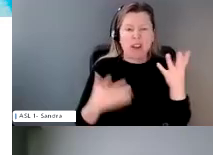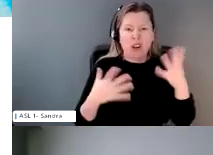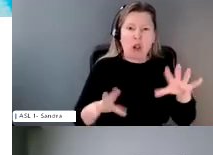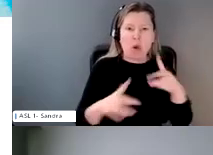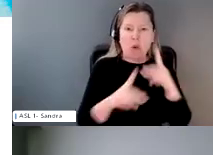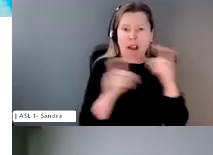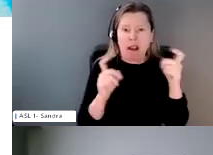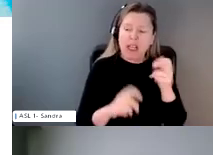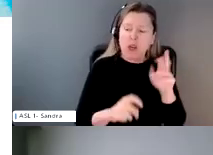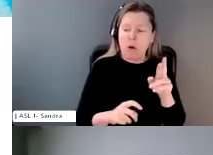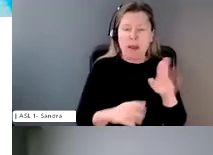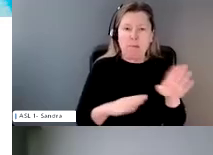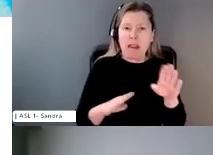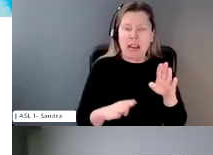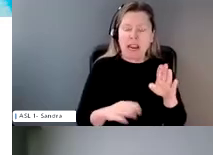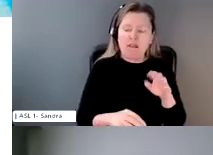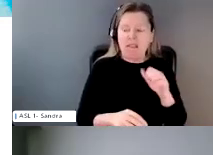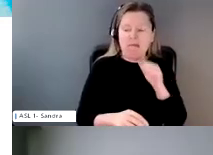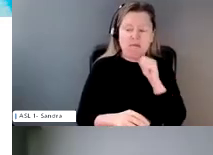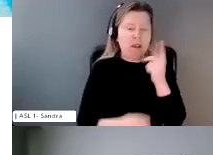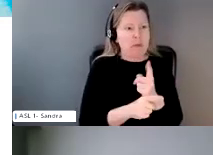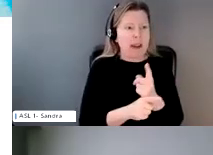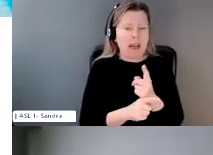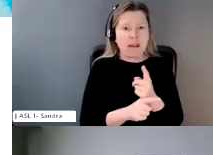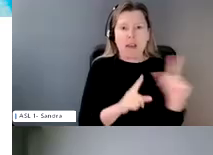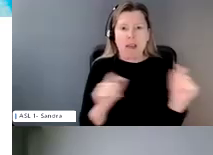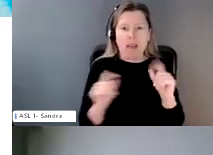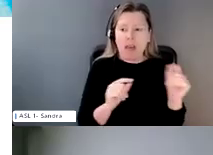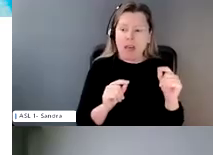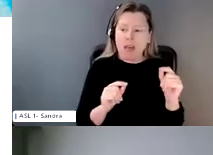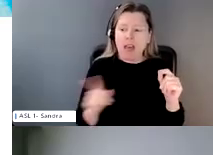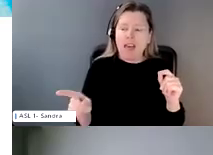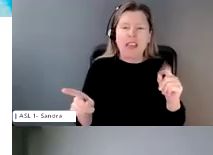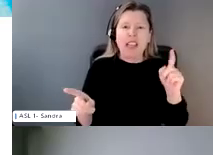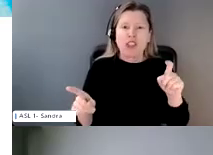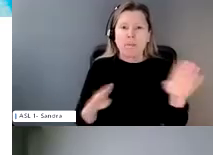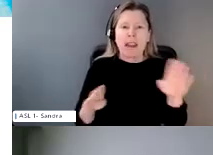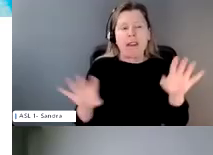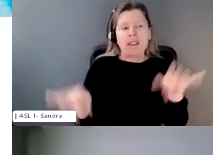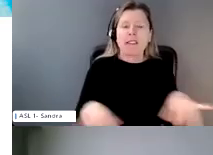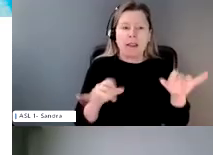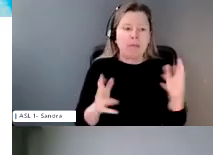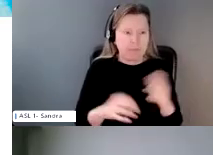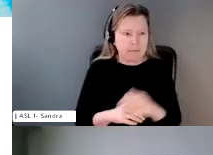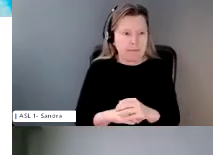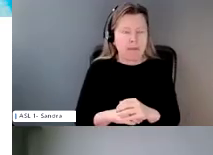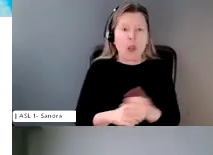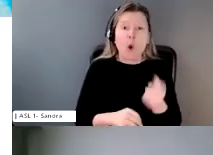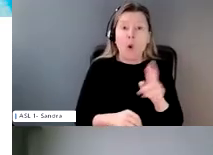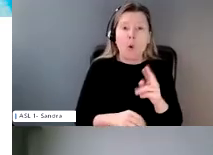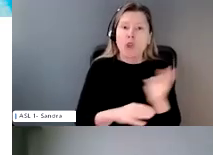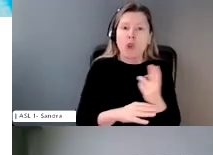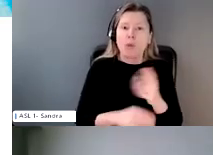way that you want them to, because you want them to comply with what you expect. Using guilt tactics to